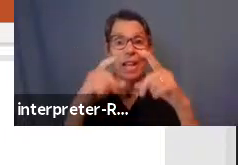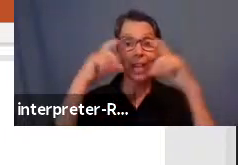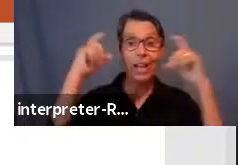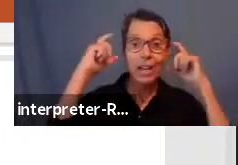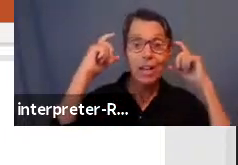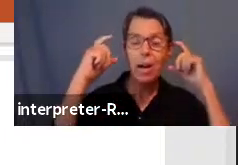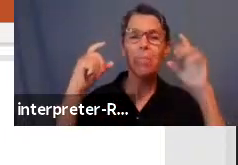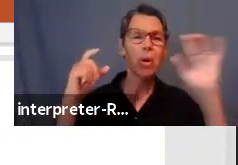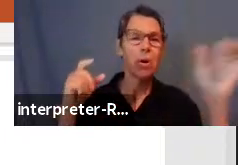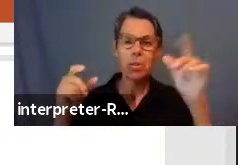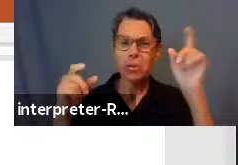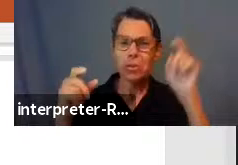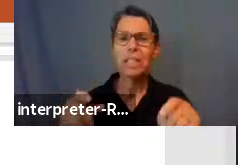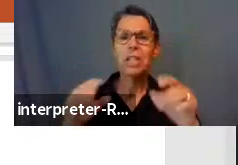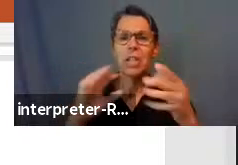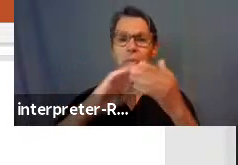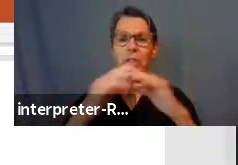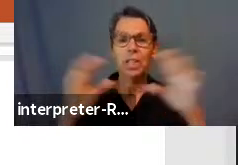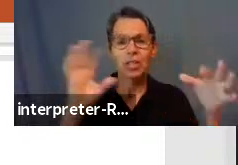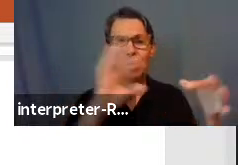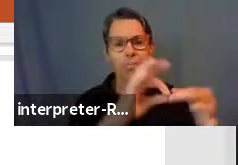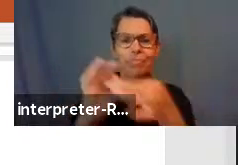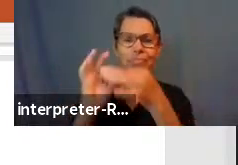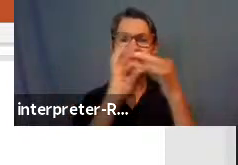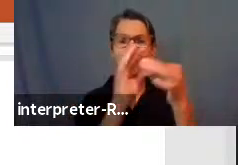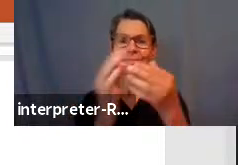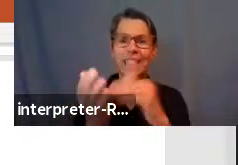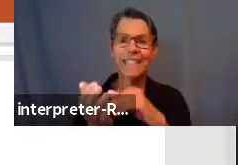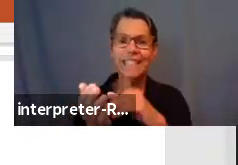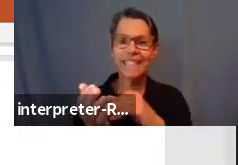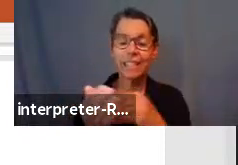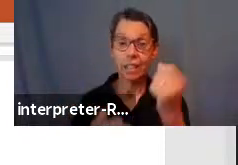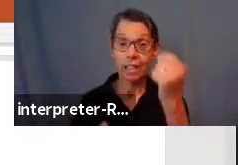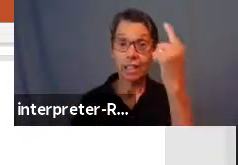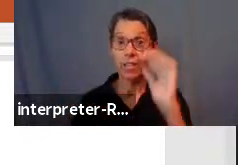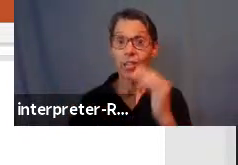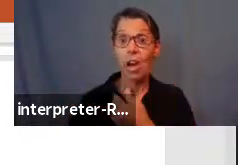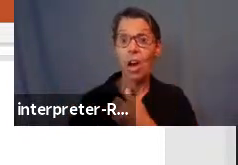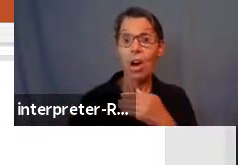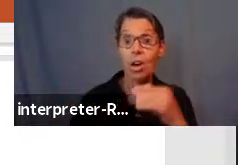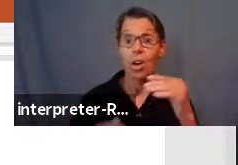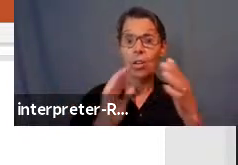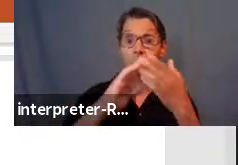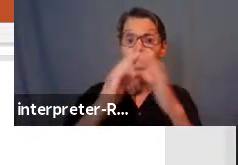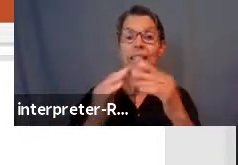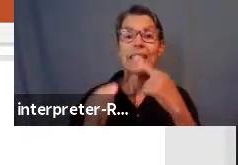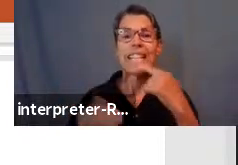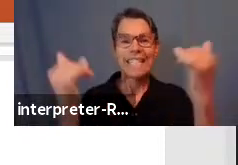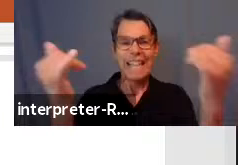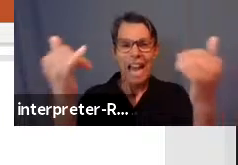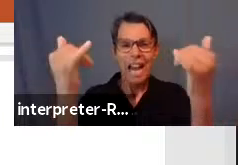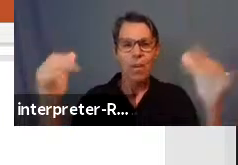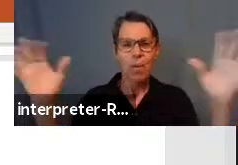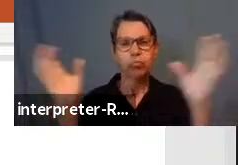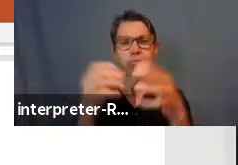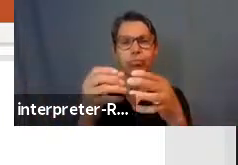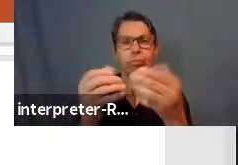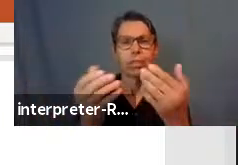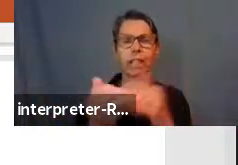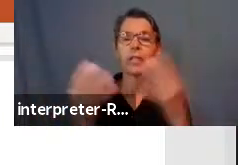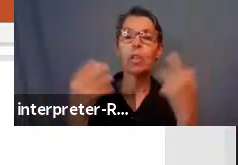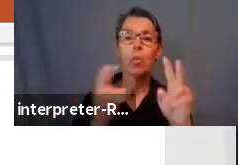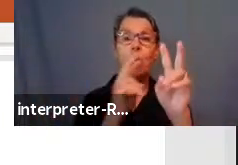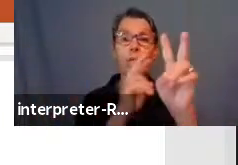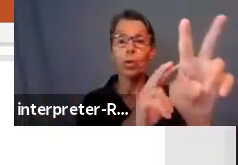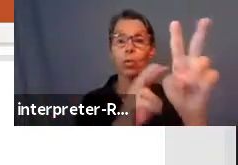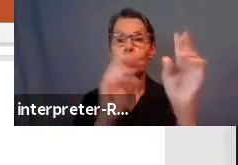to come back together. We feel that we understand that our communities are telling us it's time. They don't want to have funerals with